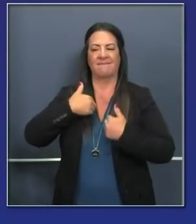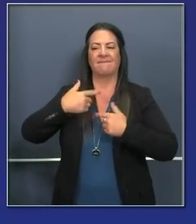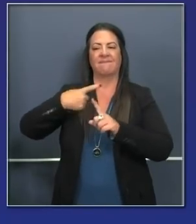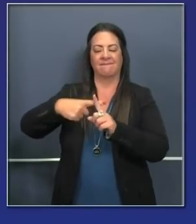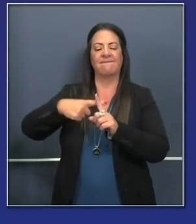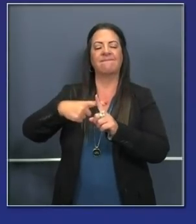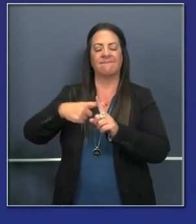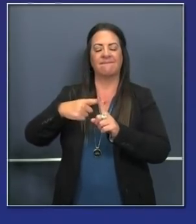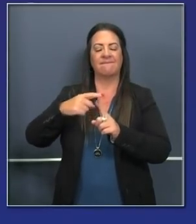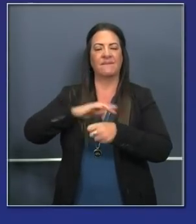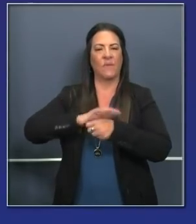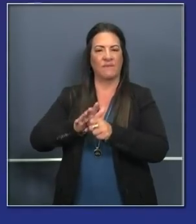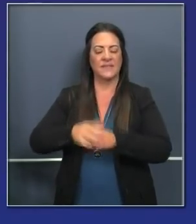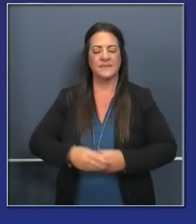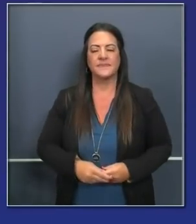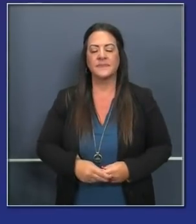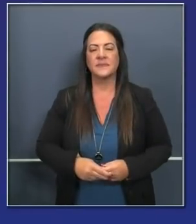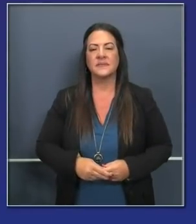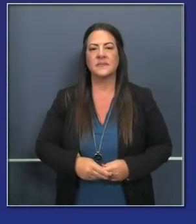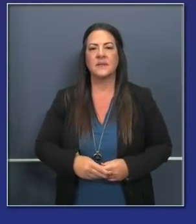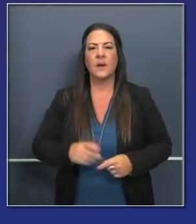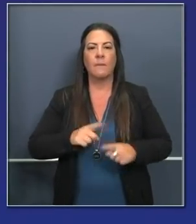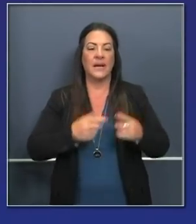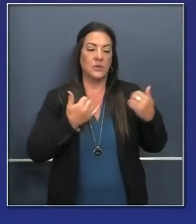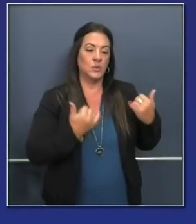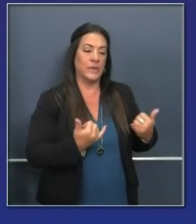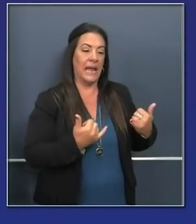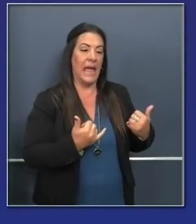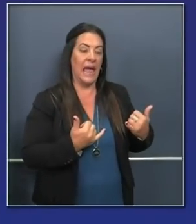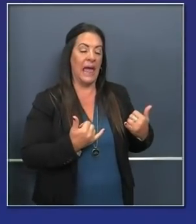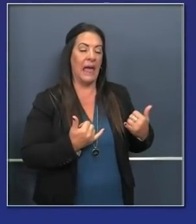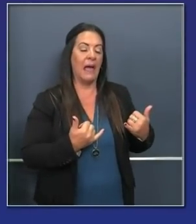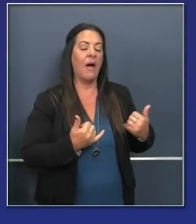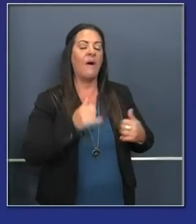You'll see today that number dropped to